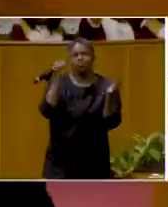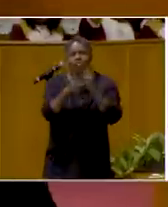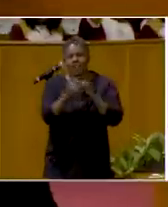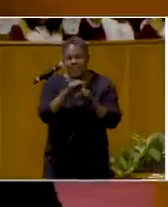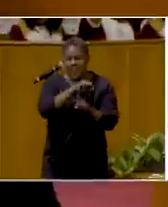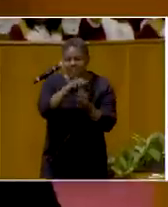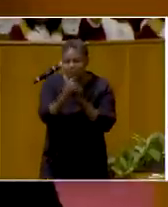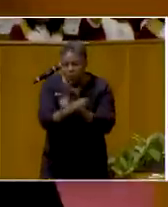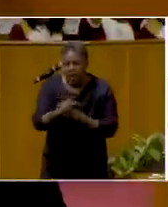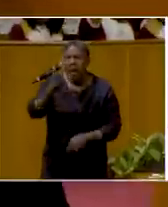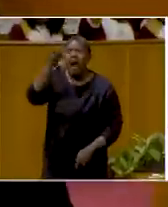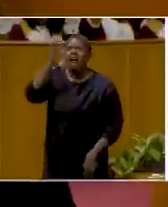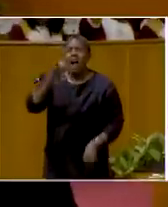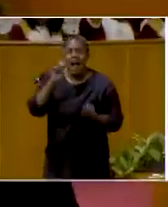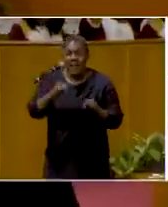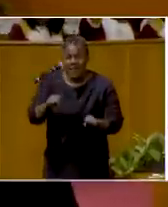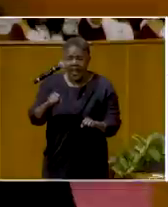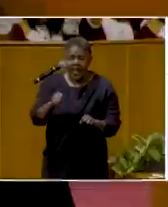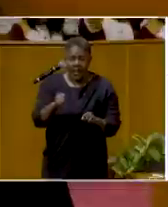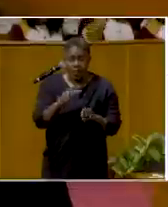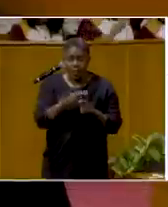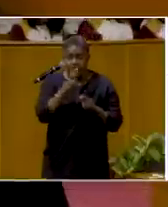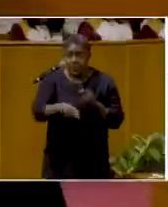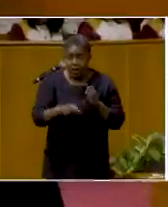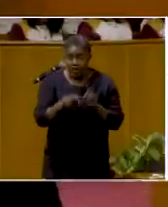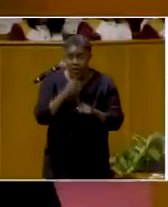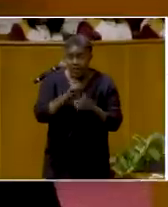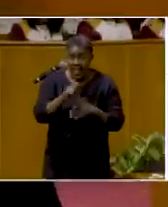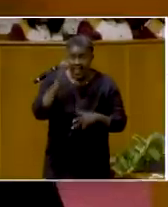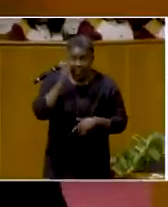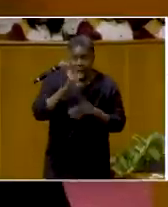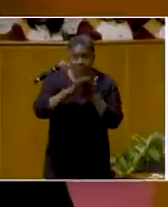God can bring some good out of it.